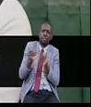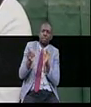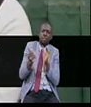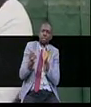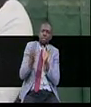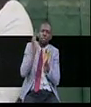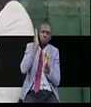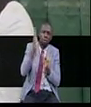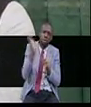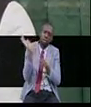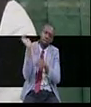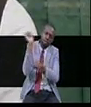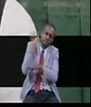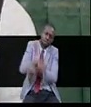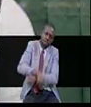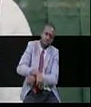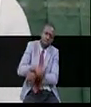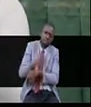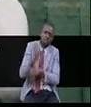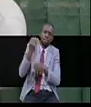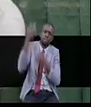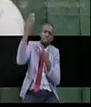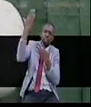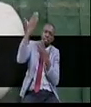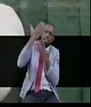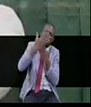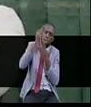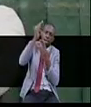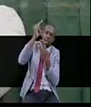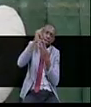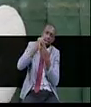faith will conquer the